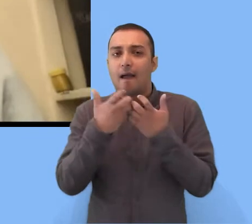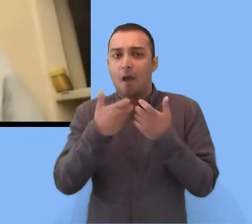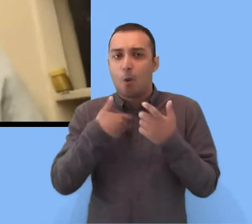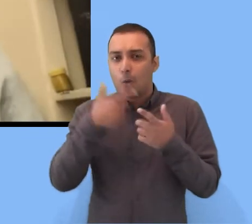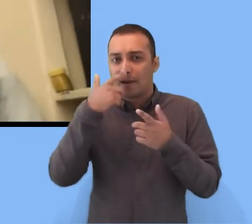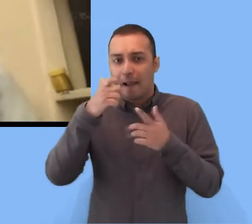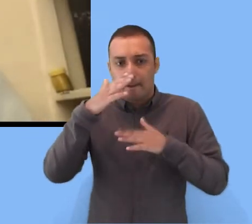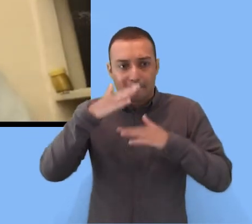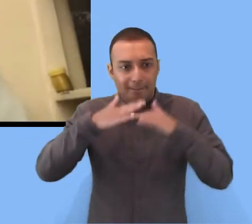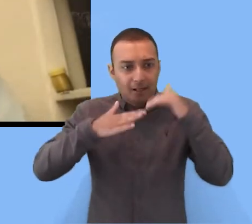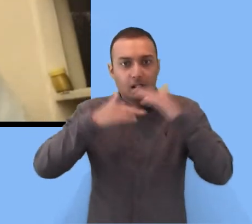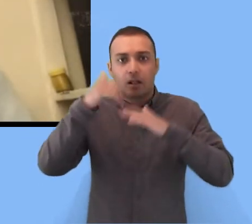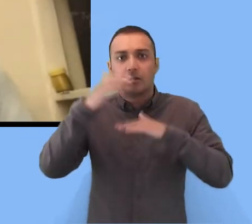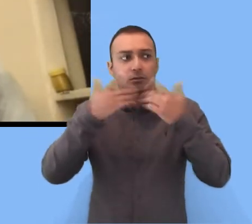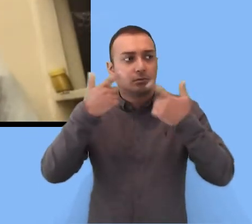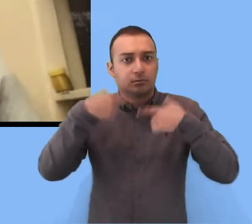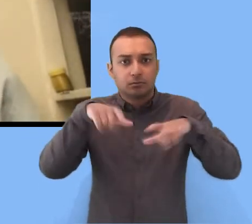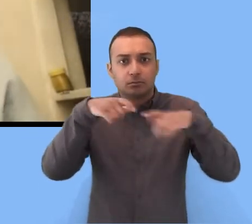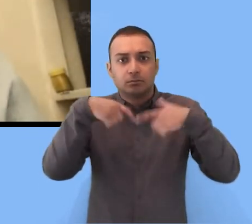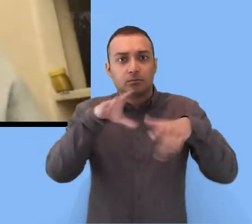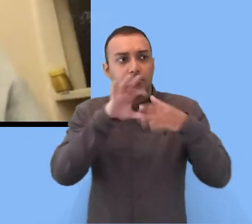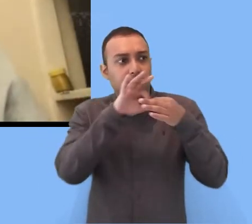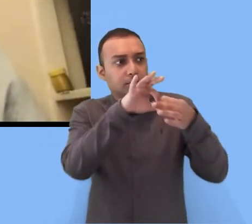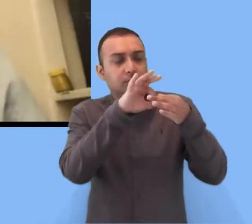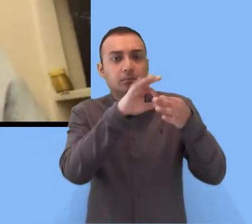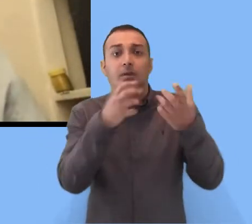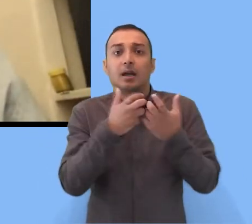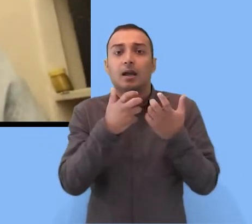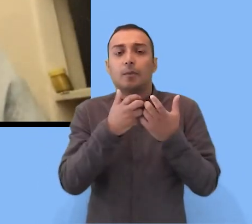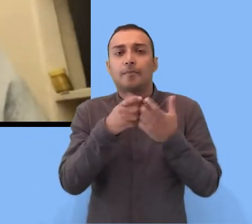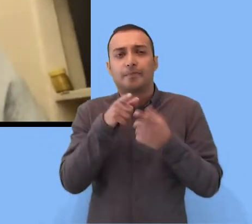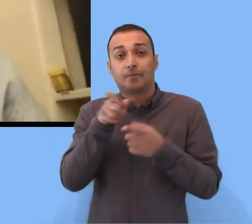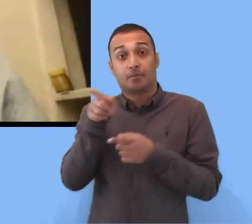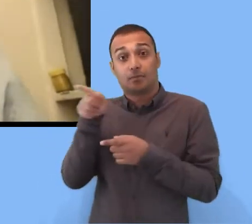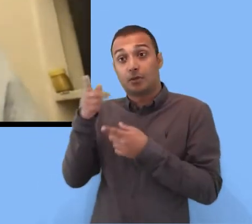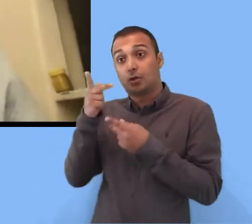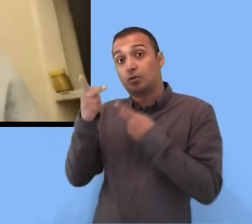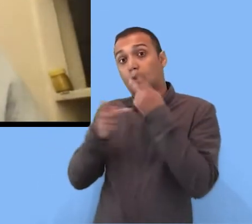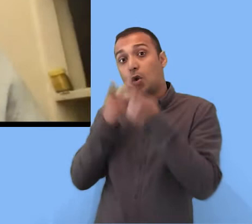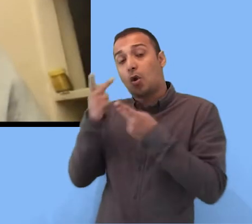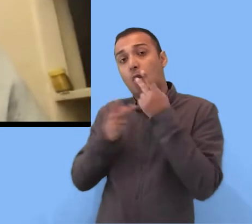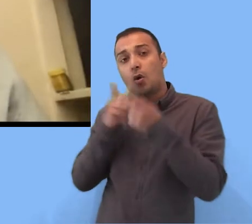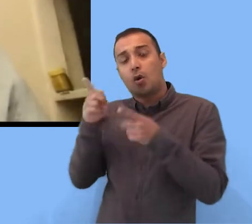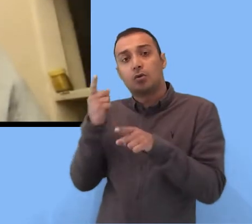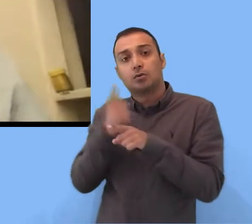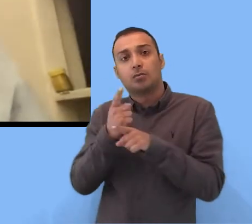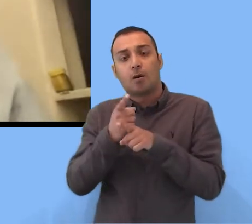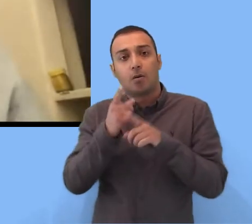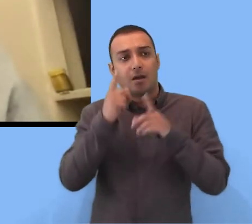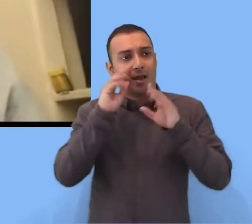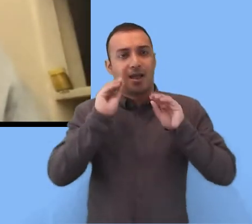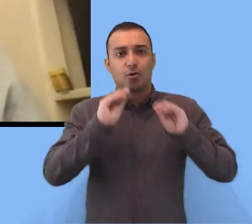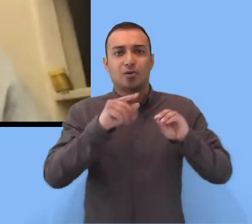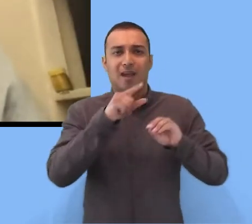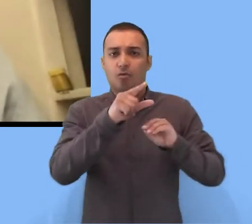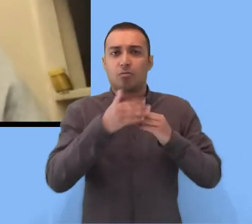Now in that song, it says that education exceeds the confines of